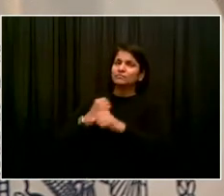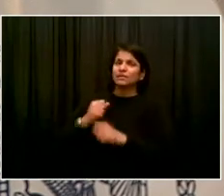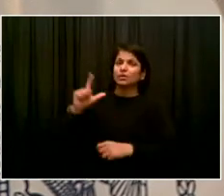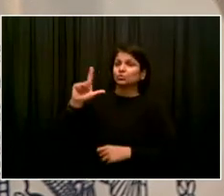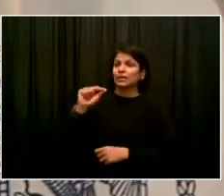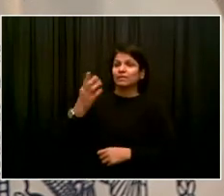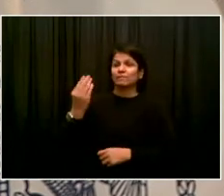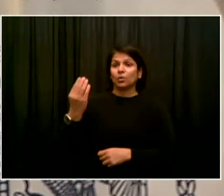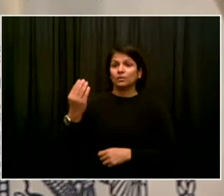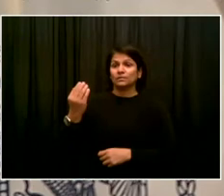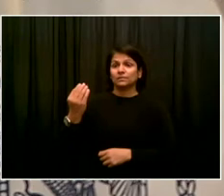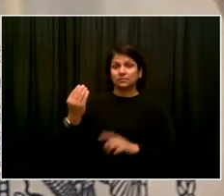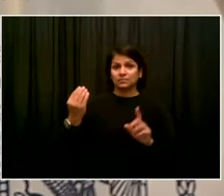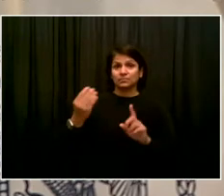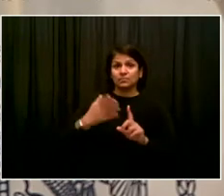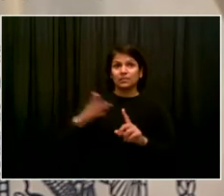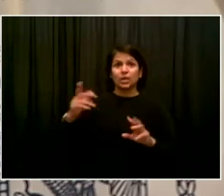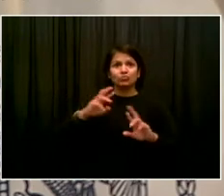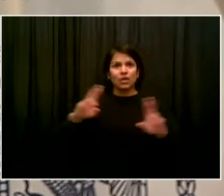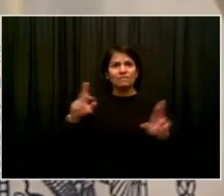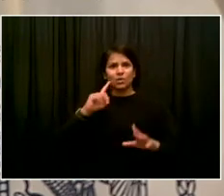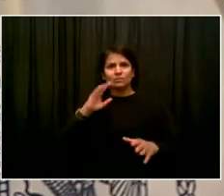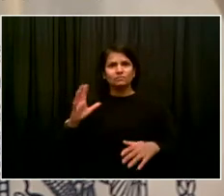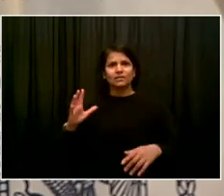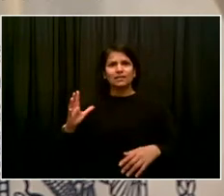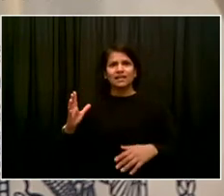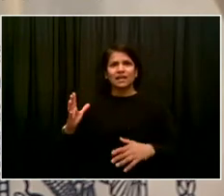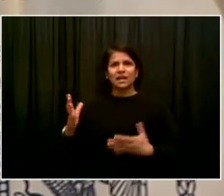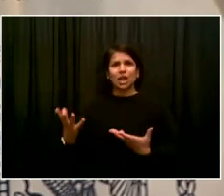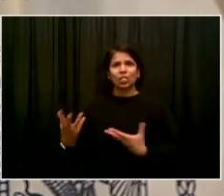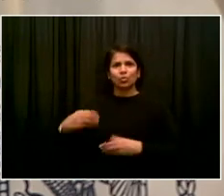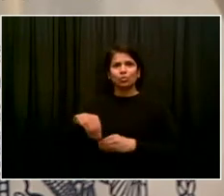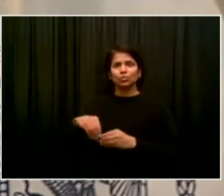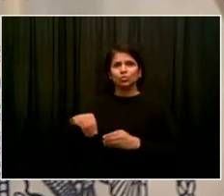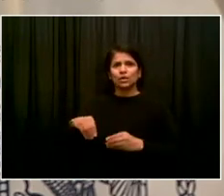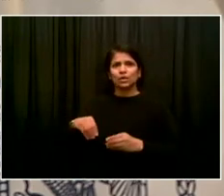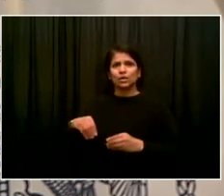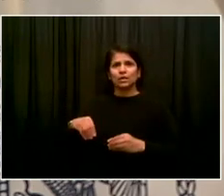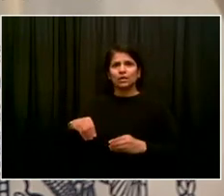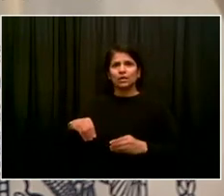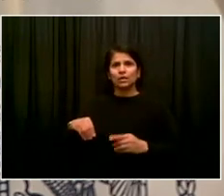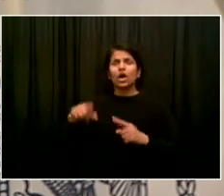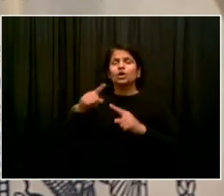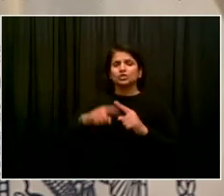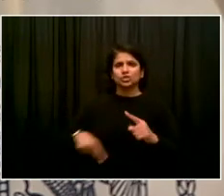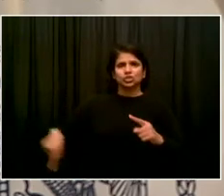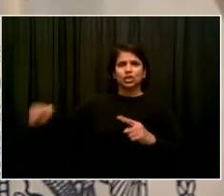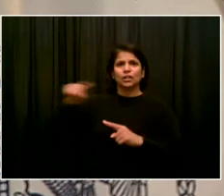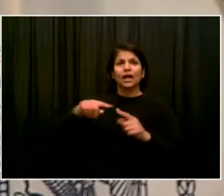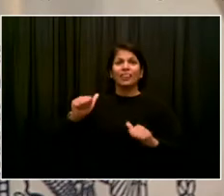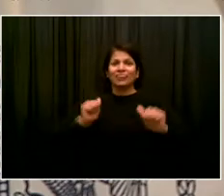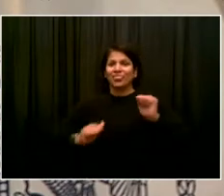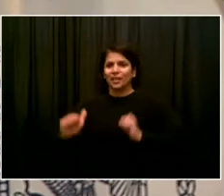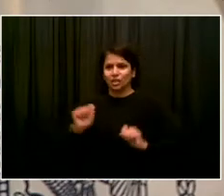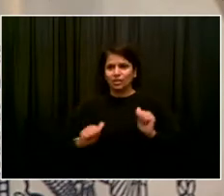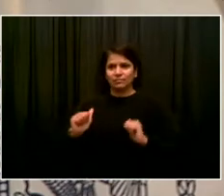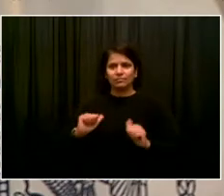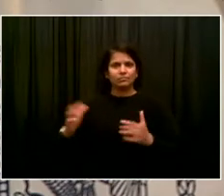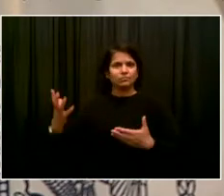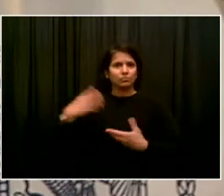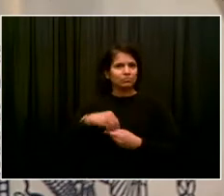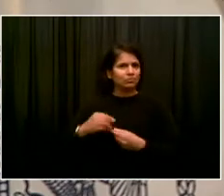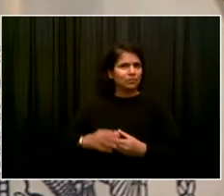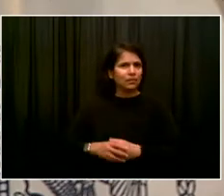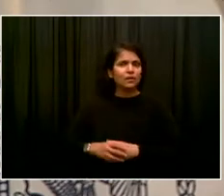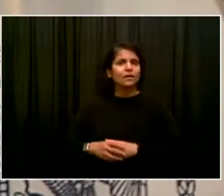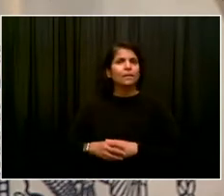media look forward to coming back live in 2022. It was the first one I was going to do, and I had to get ready because I'd never